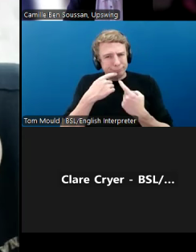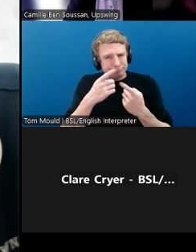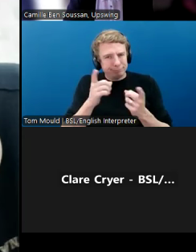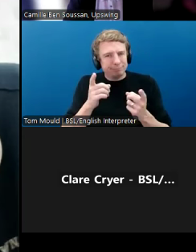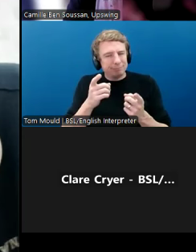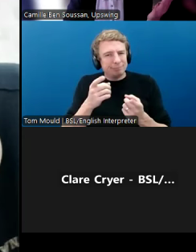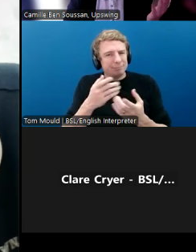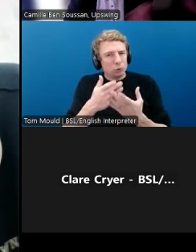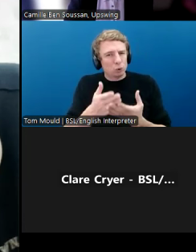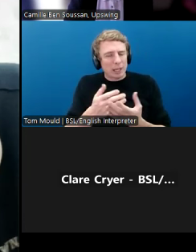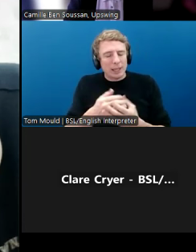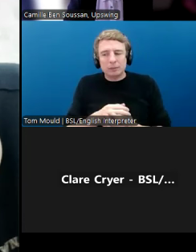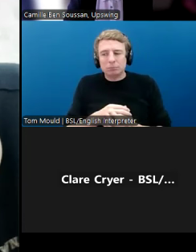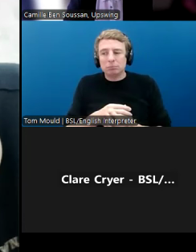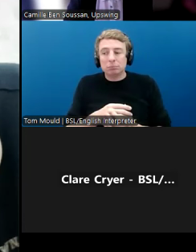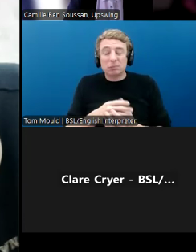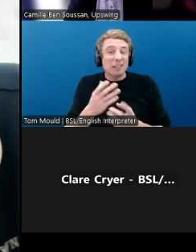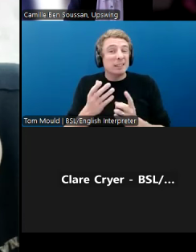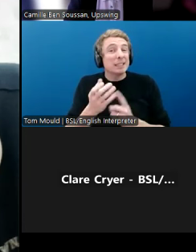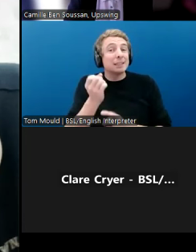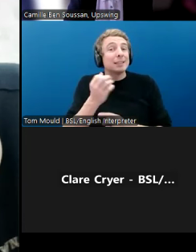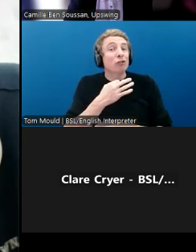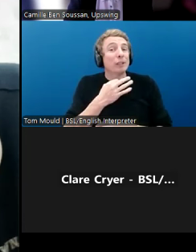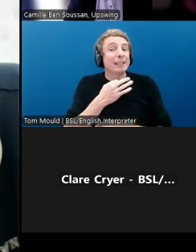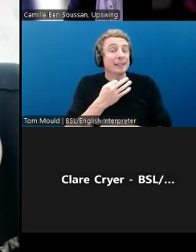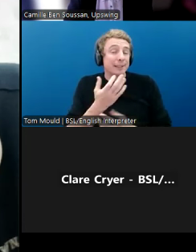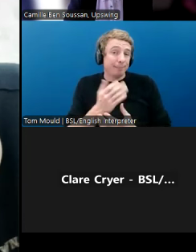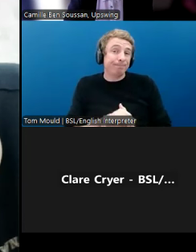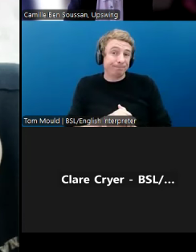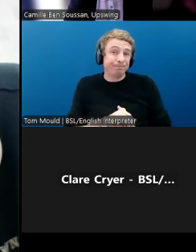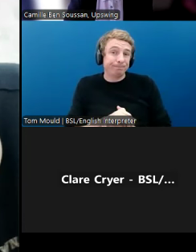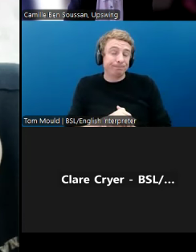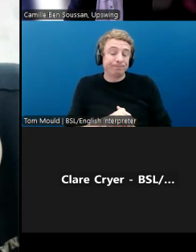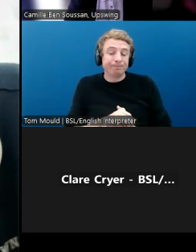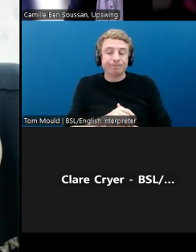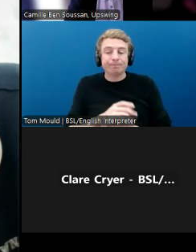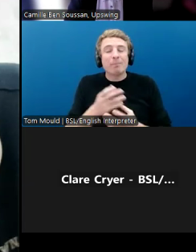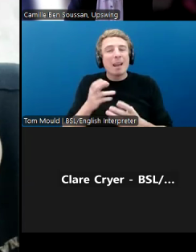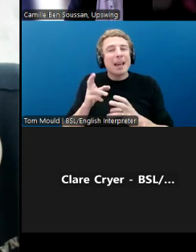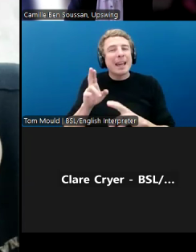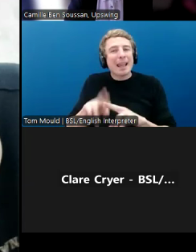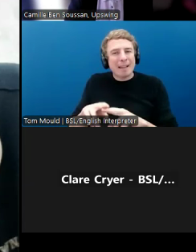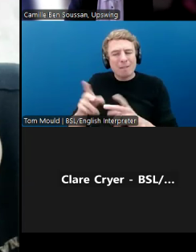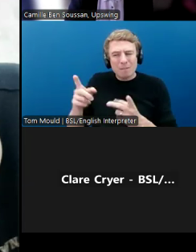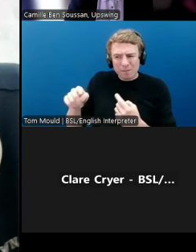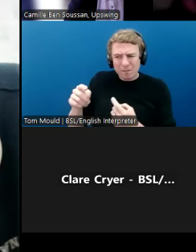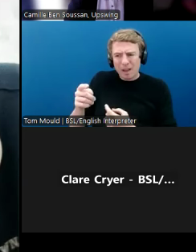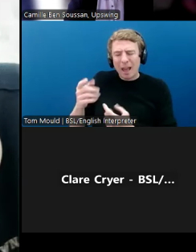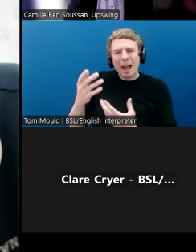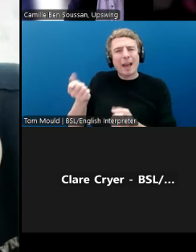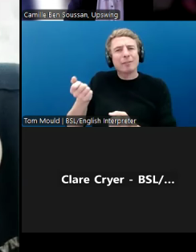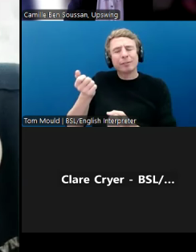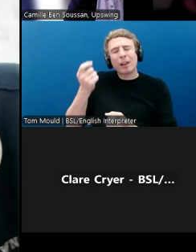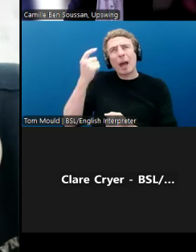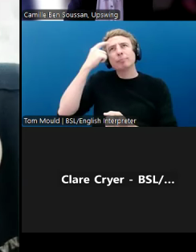and that's been said already today. Challenge established perceptions of what people can do or want to do,